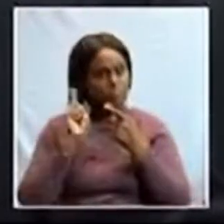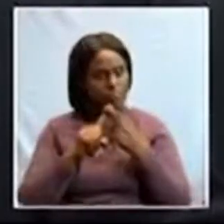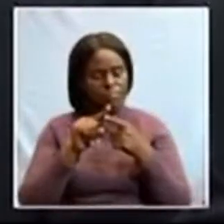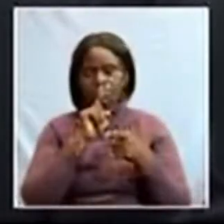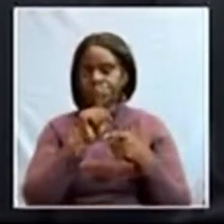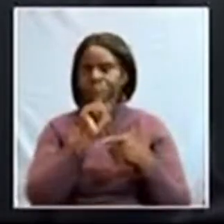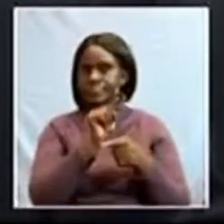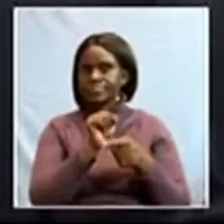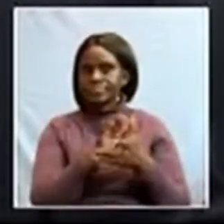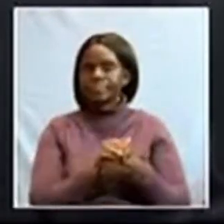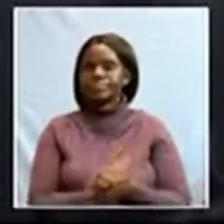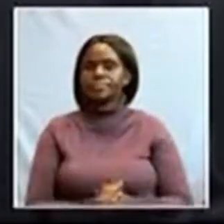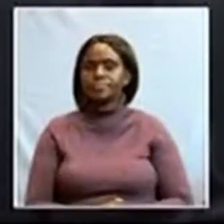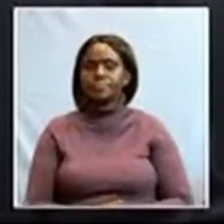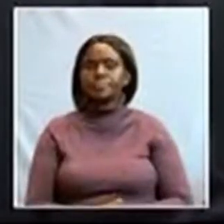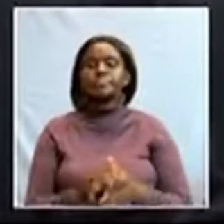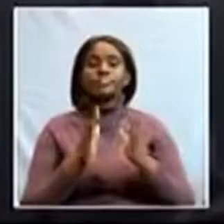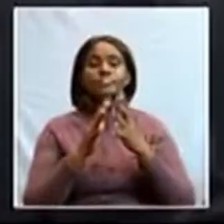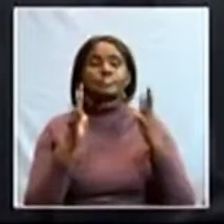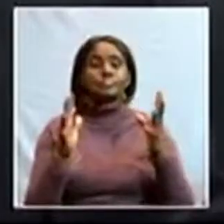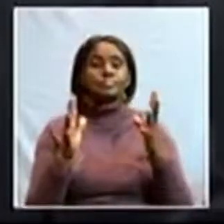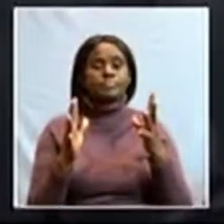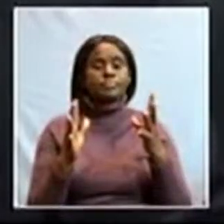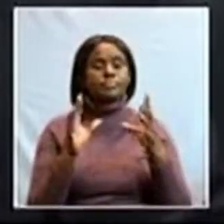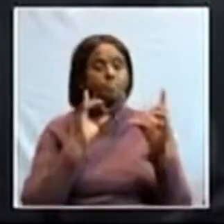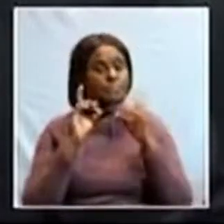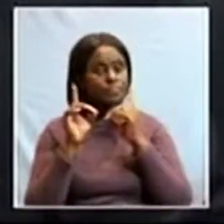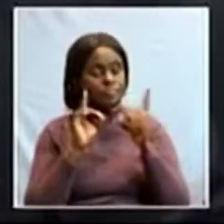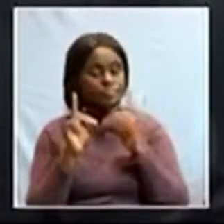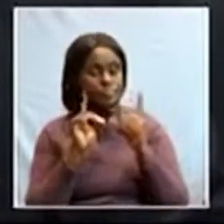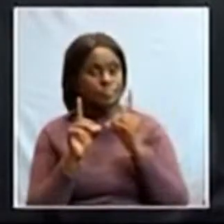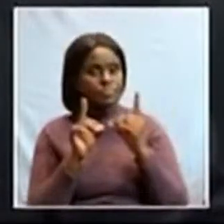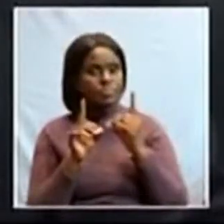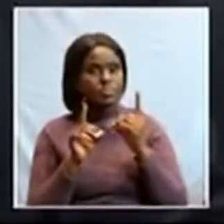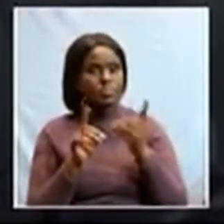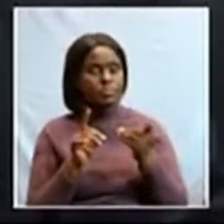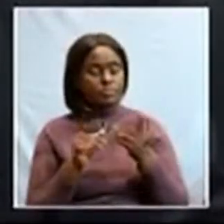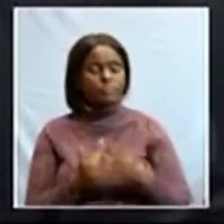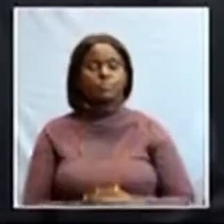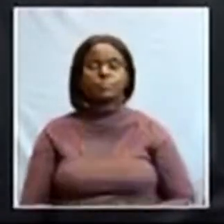be expunged or debased